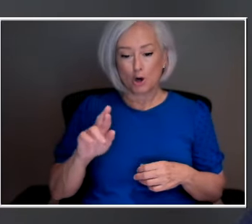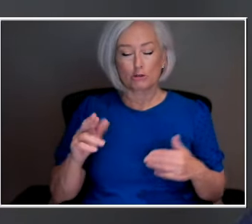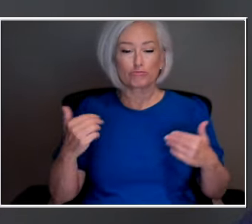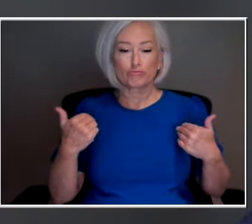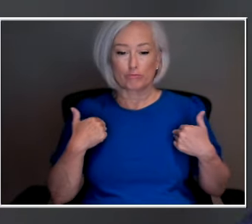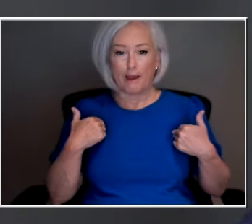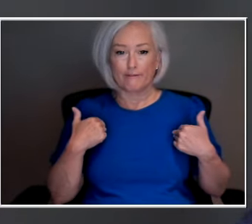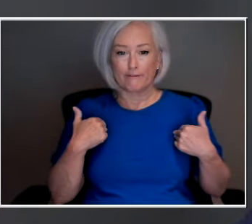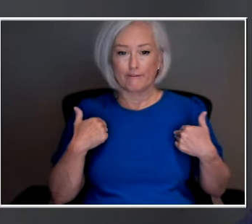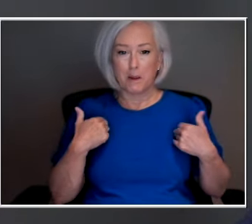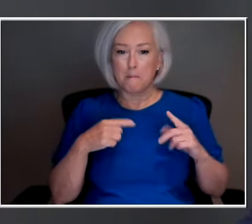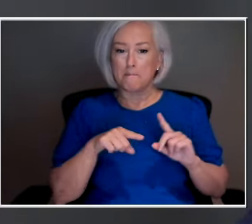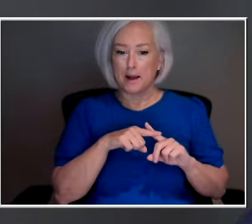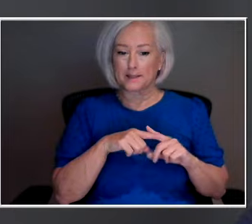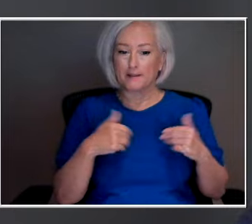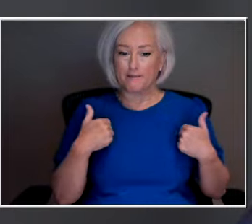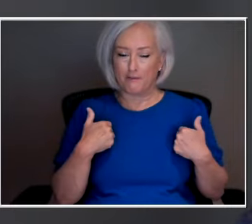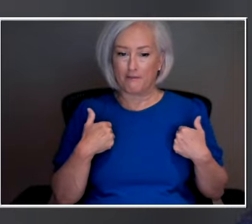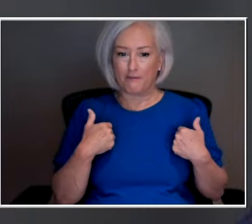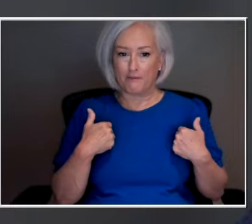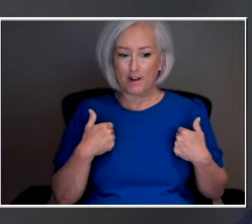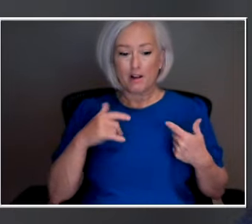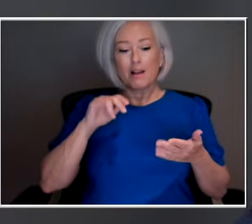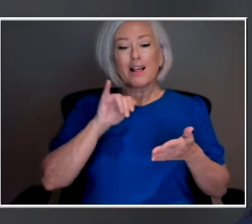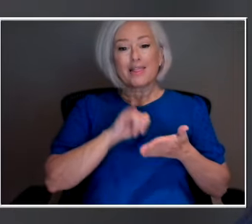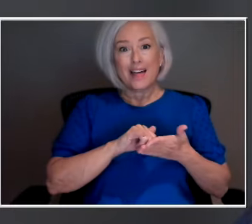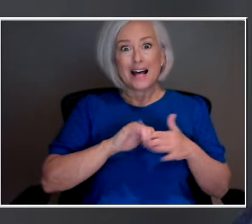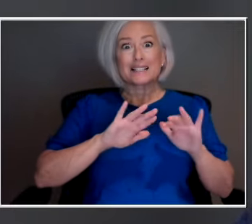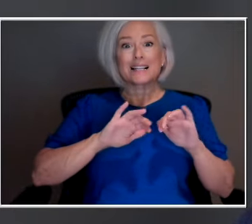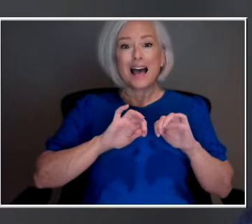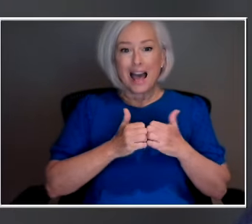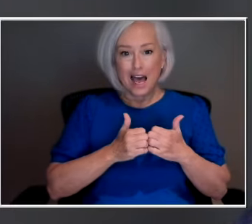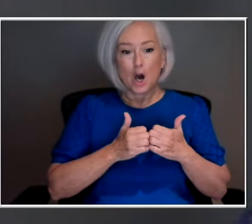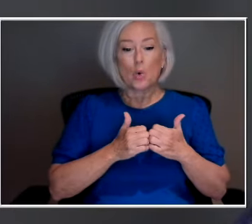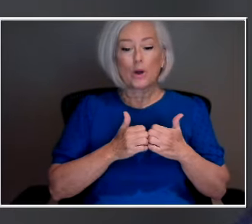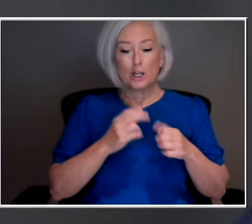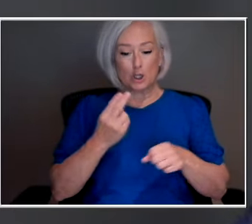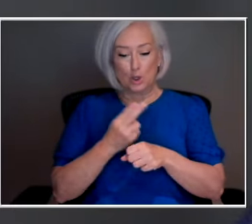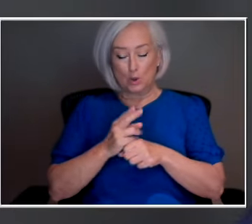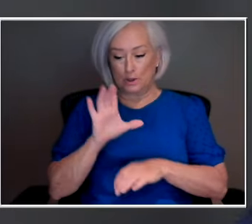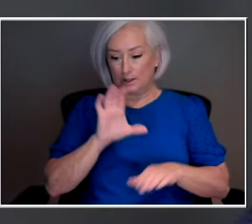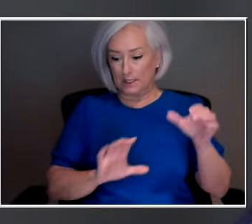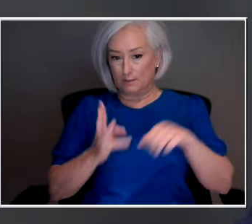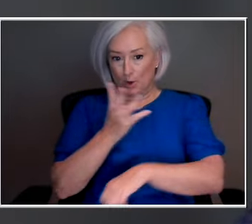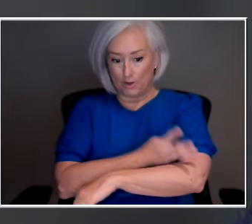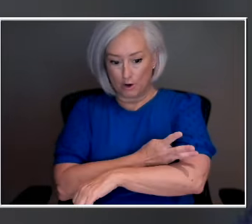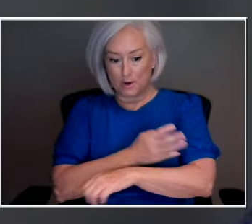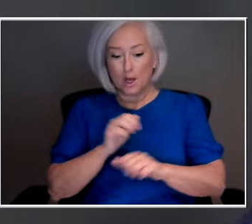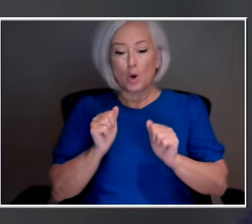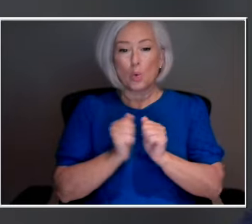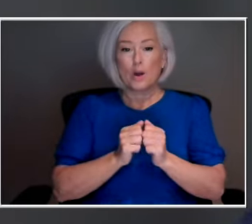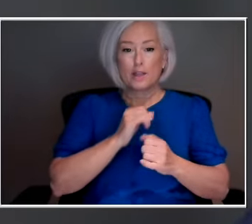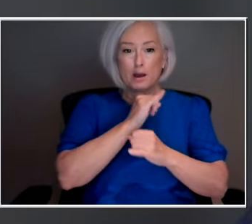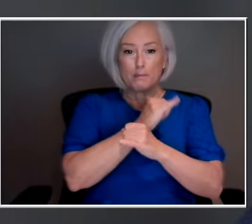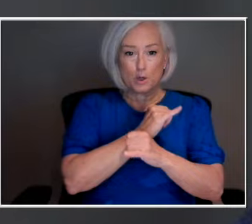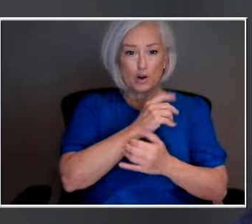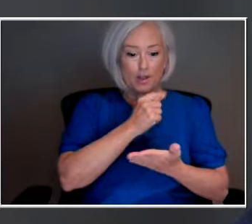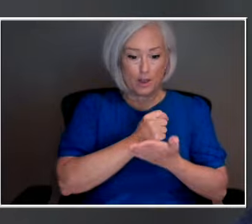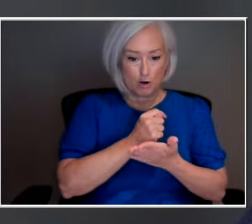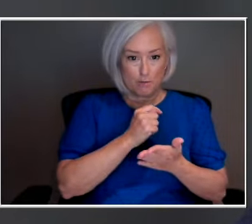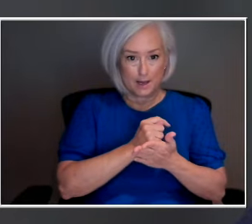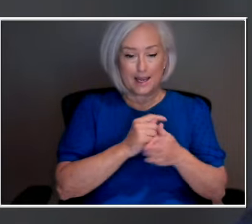how we were able to combine chemotherapy along with immunotherapy and a targeted therapy. So the